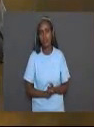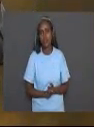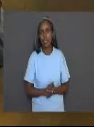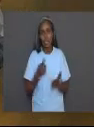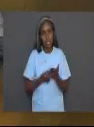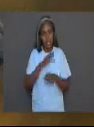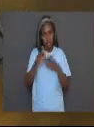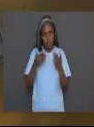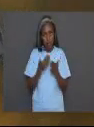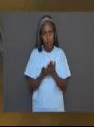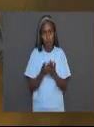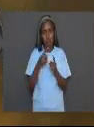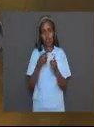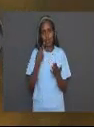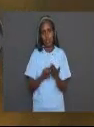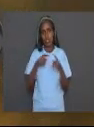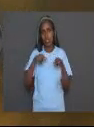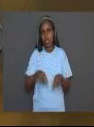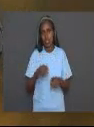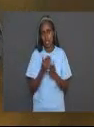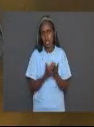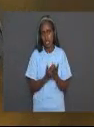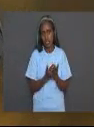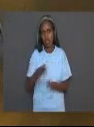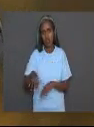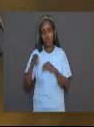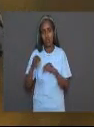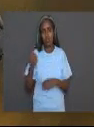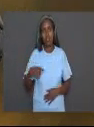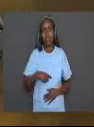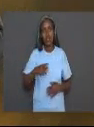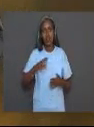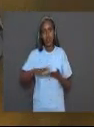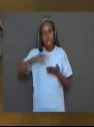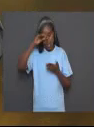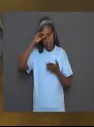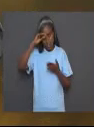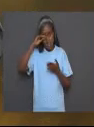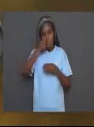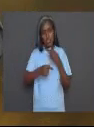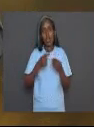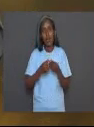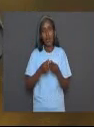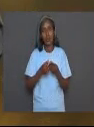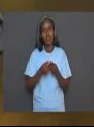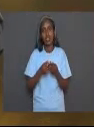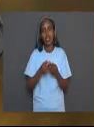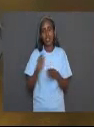That is all for this lesson, students. We have learned about investment and borrowing.